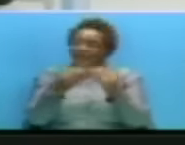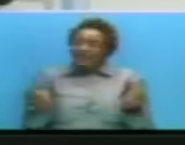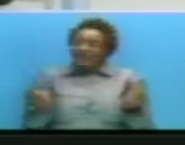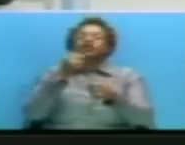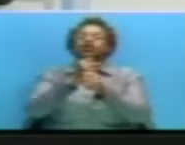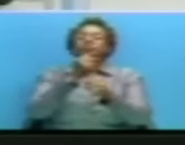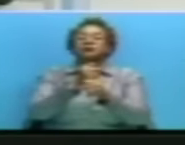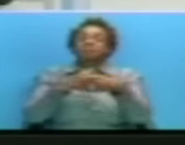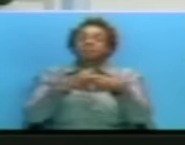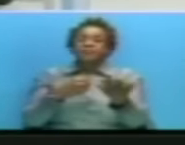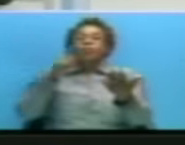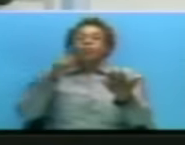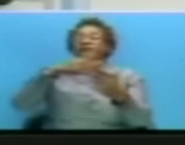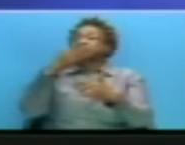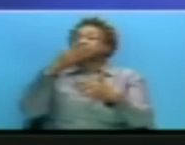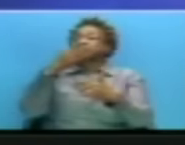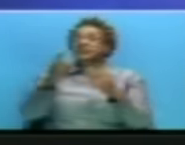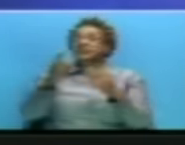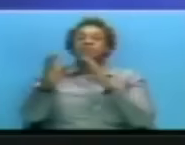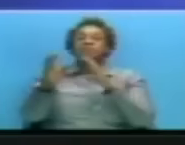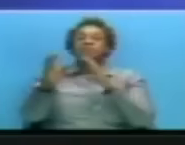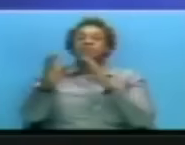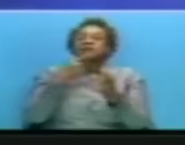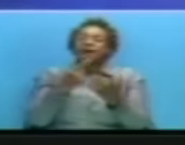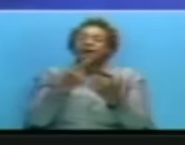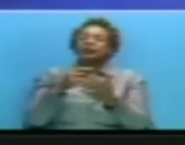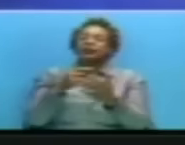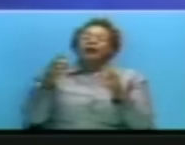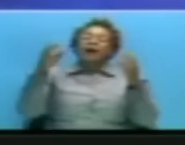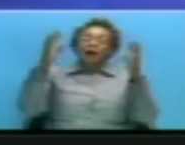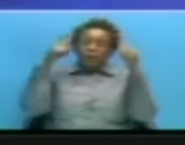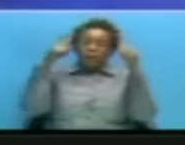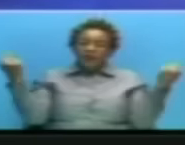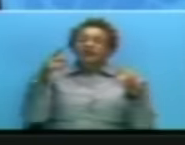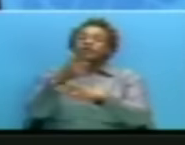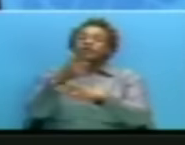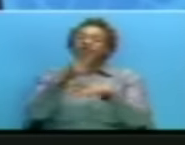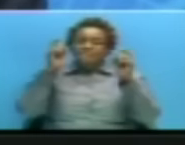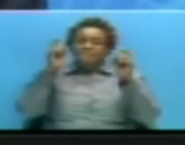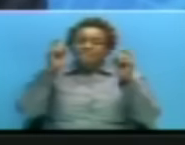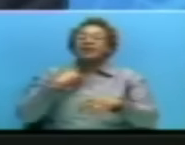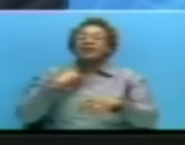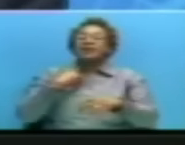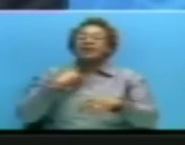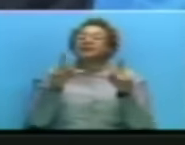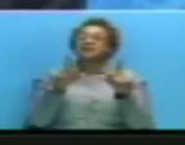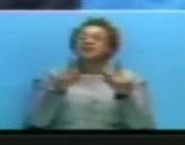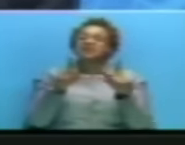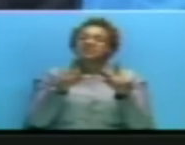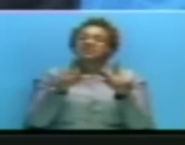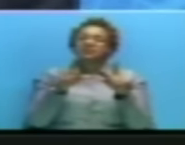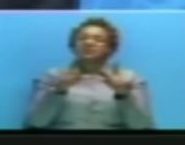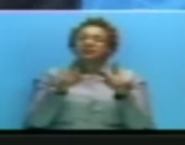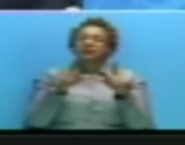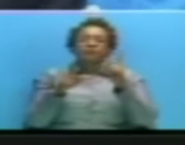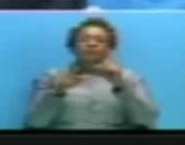instance, Mr. Mutuana, we have to end up. You said that wedding videographers need to get a license from KFCB. How is that under your mind? I think you took it out